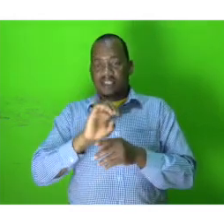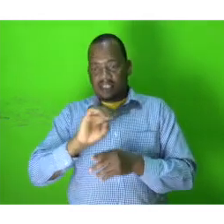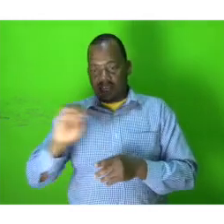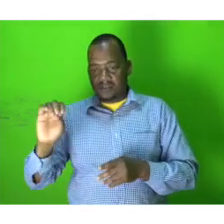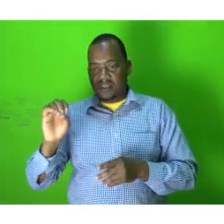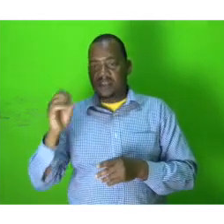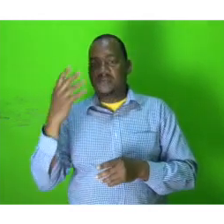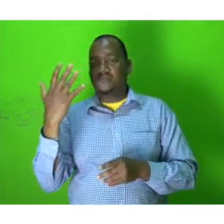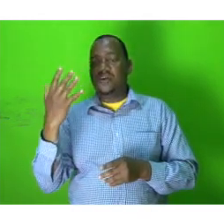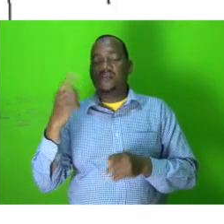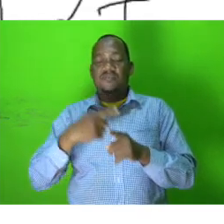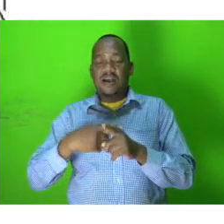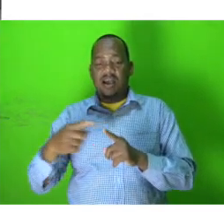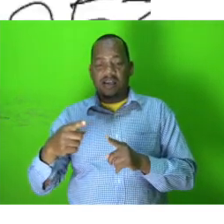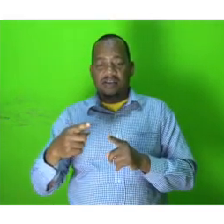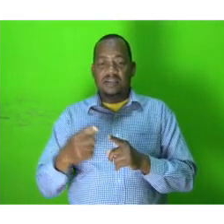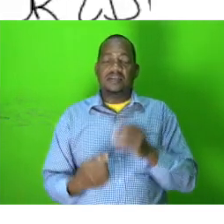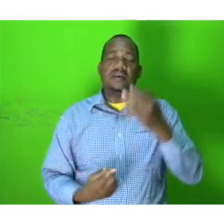4,500 is